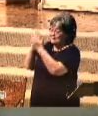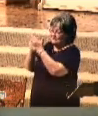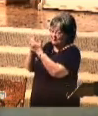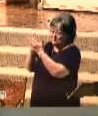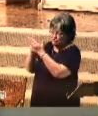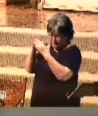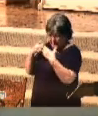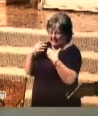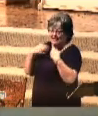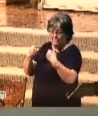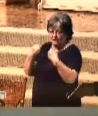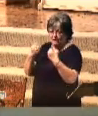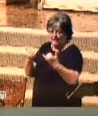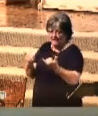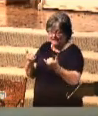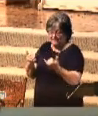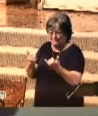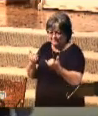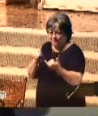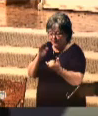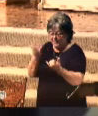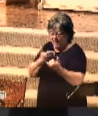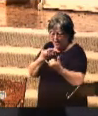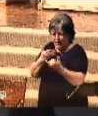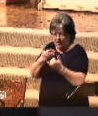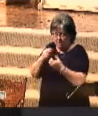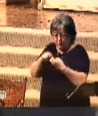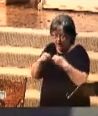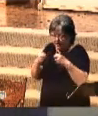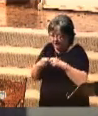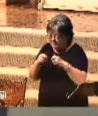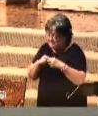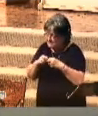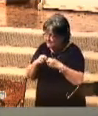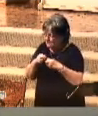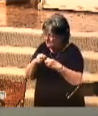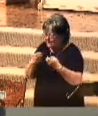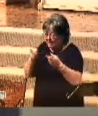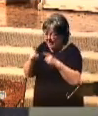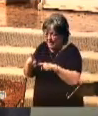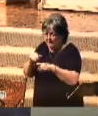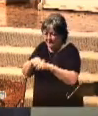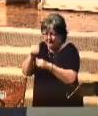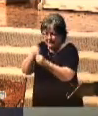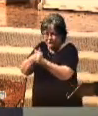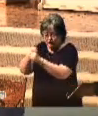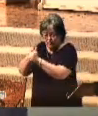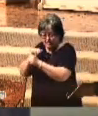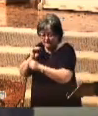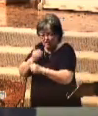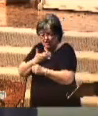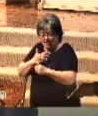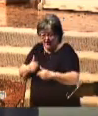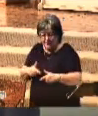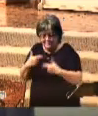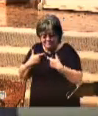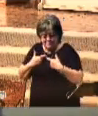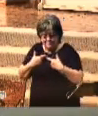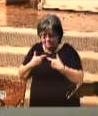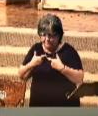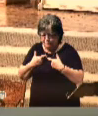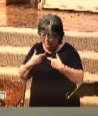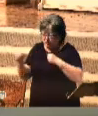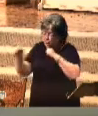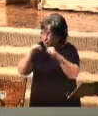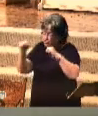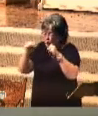healed. Our adversities, our problems, the things that happen in each and every one of our lives. Storms